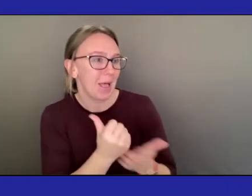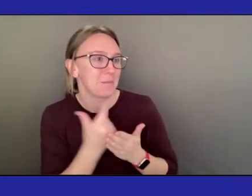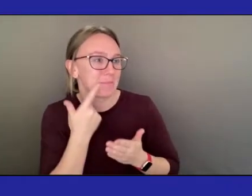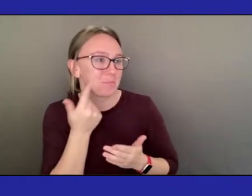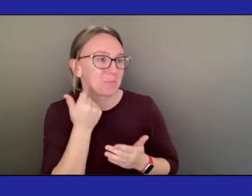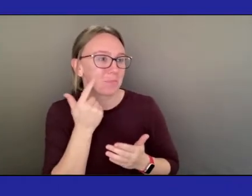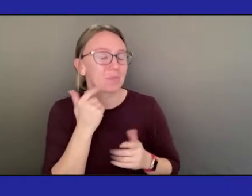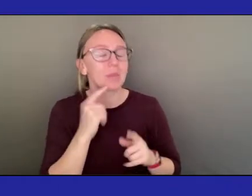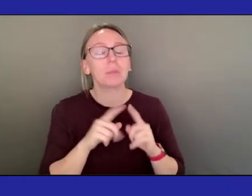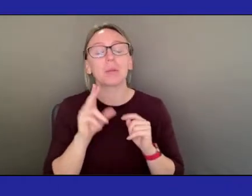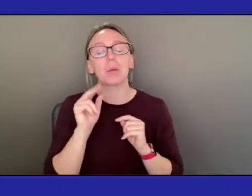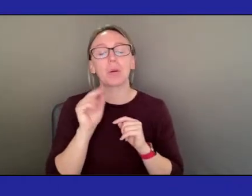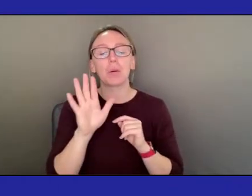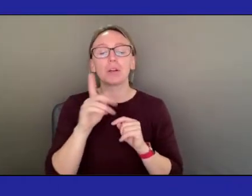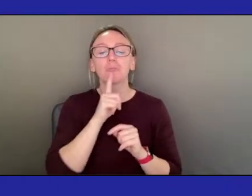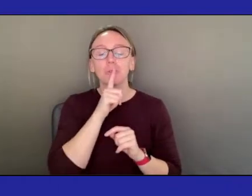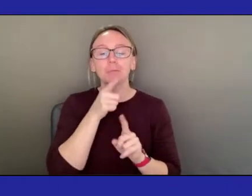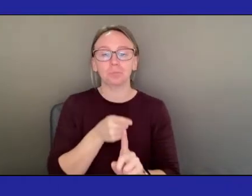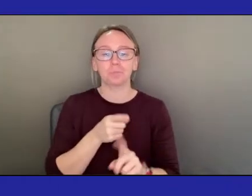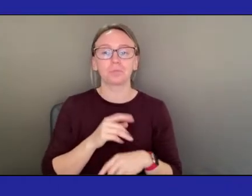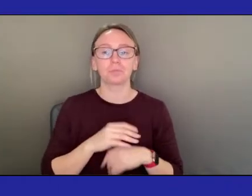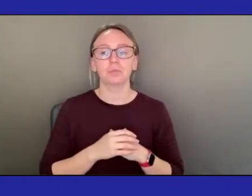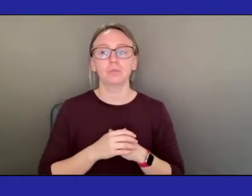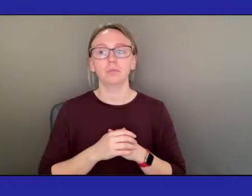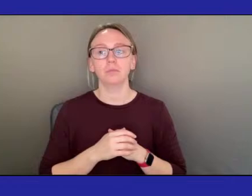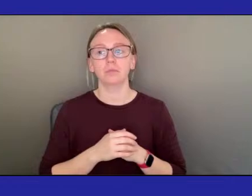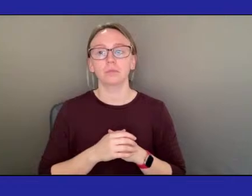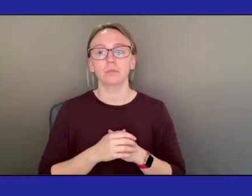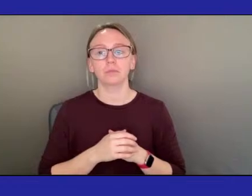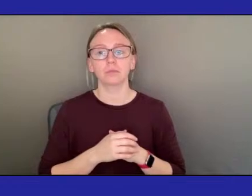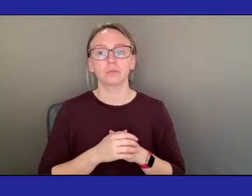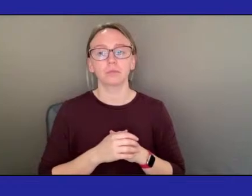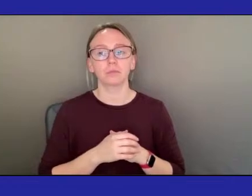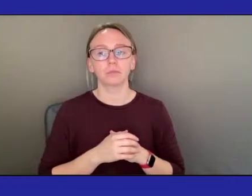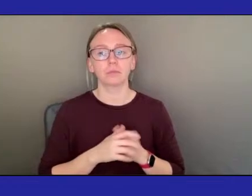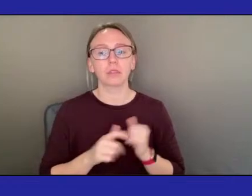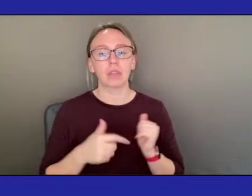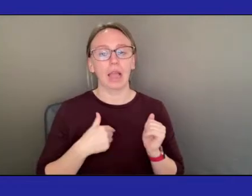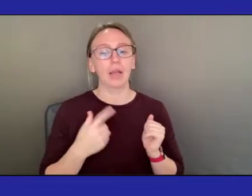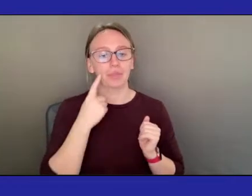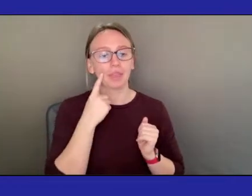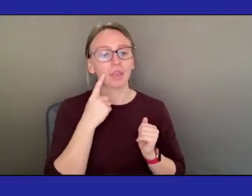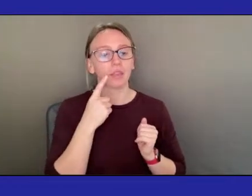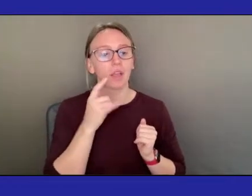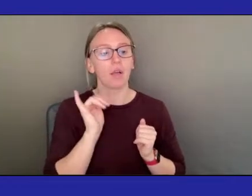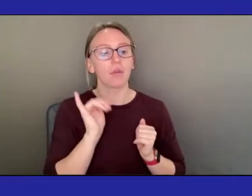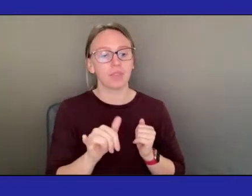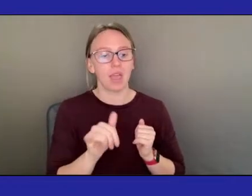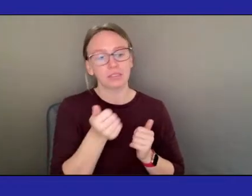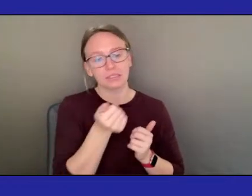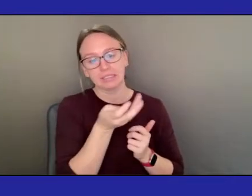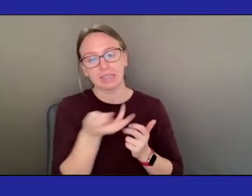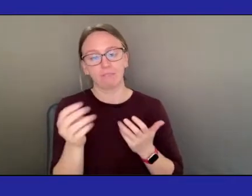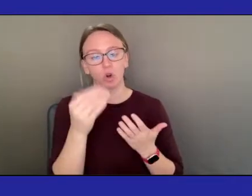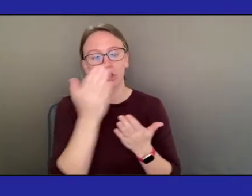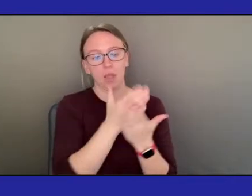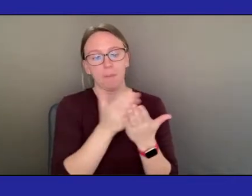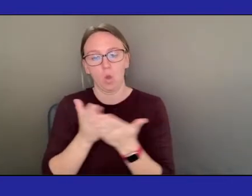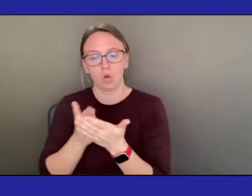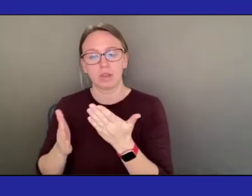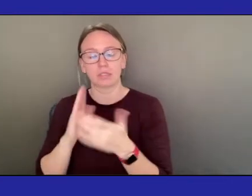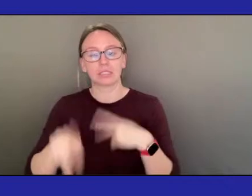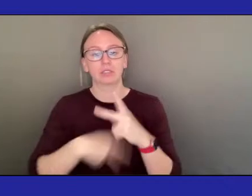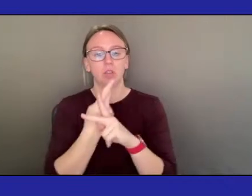but no, but I really think that that you do need these multi-component interventions, right?